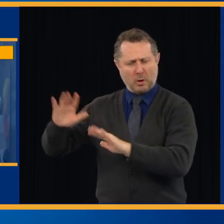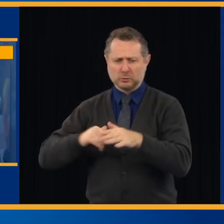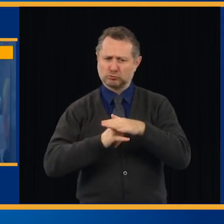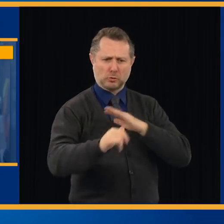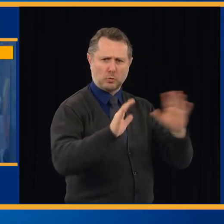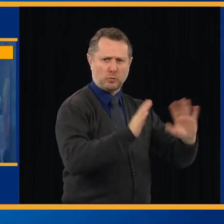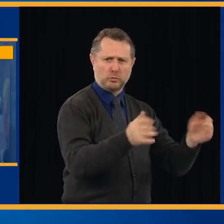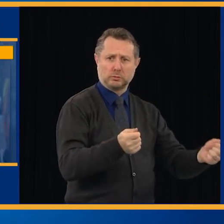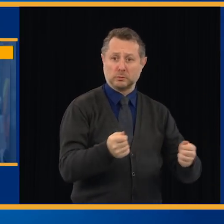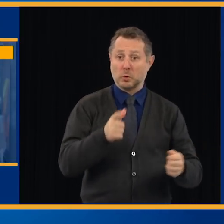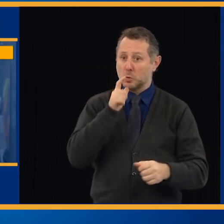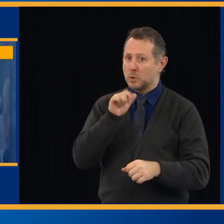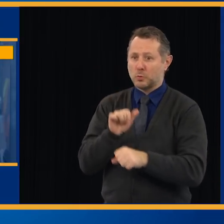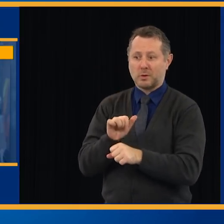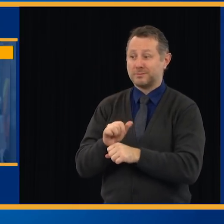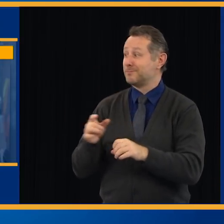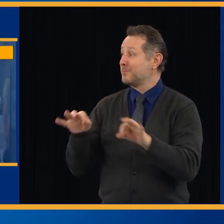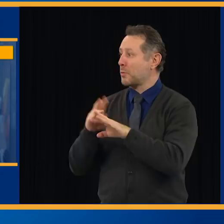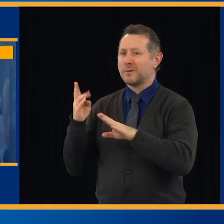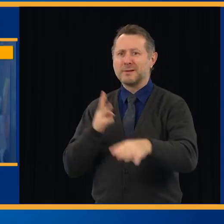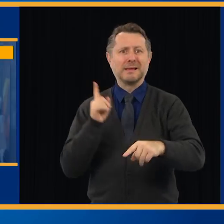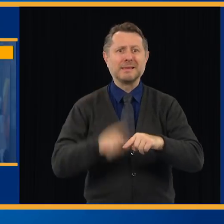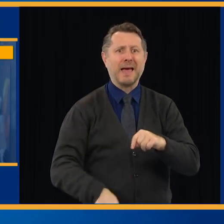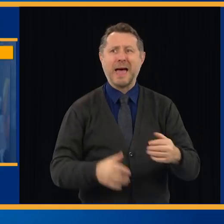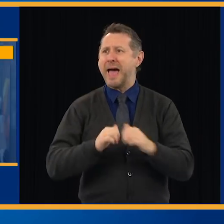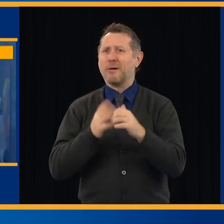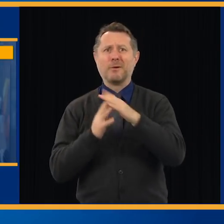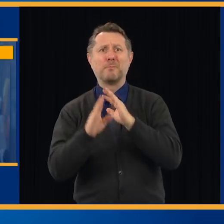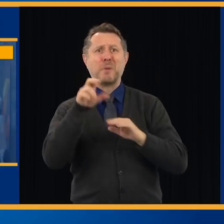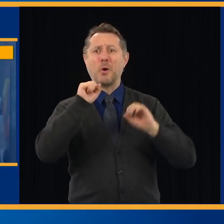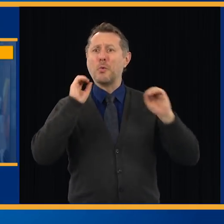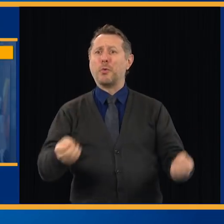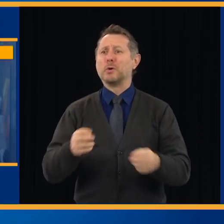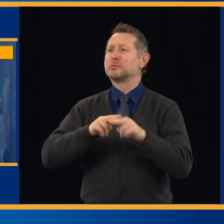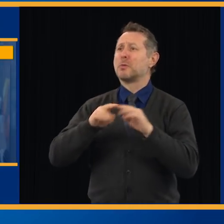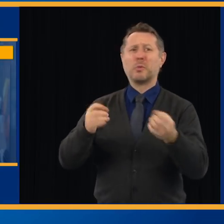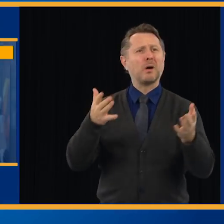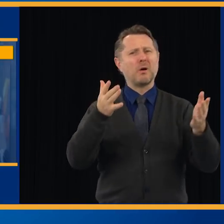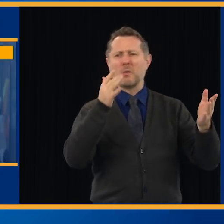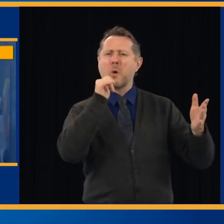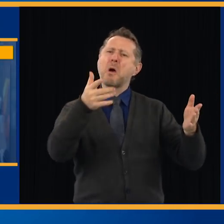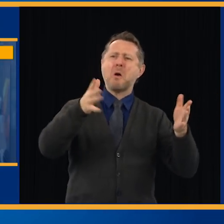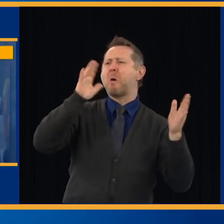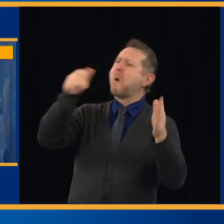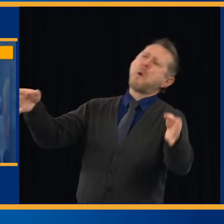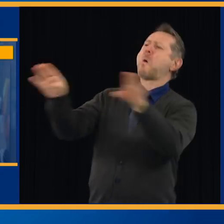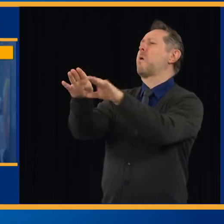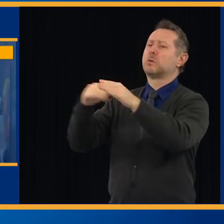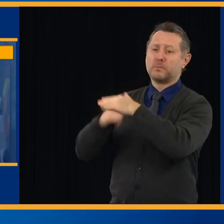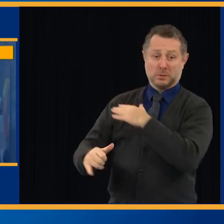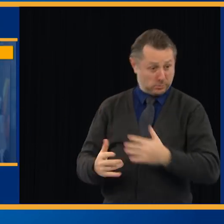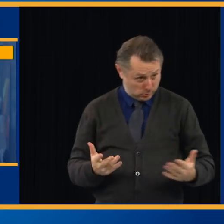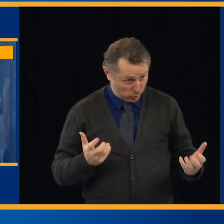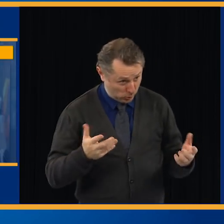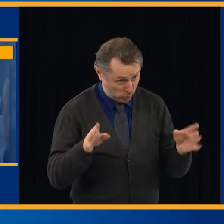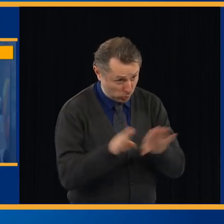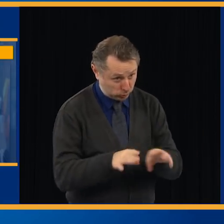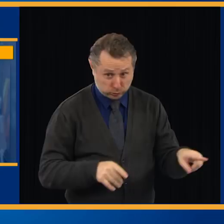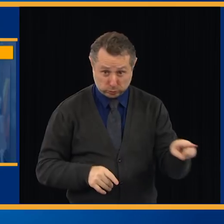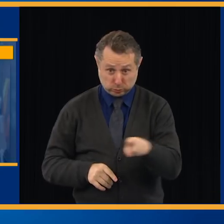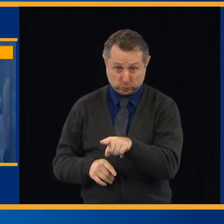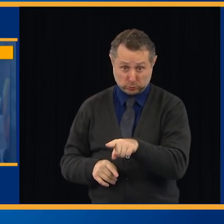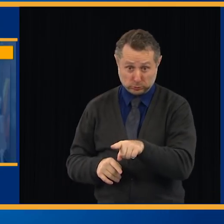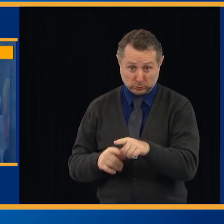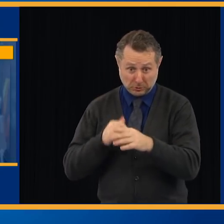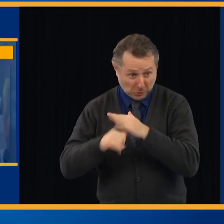work. Why didn't we just close down subways and buses? Because you close down the subways and the buses in New York City. Don't expect